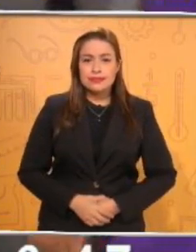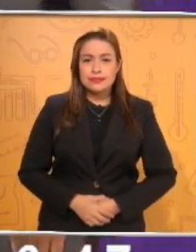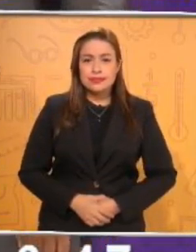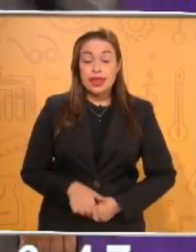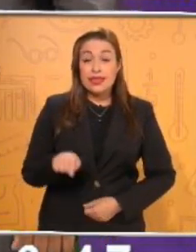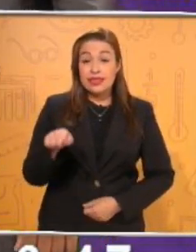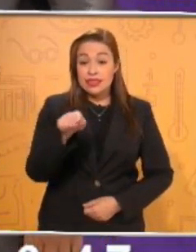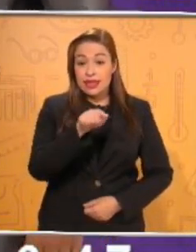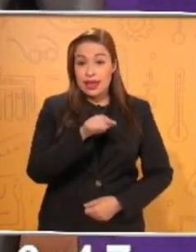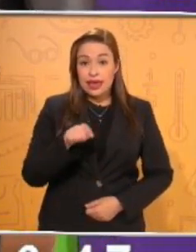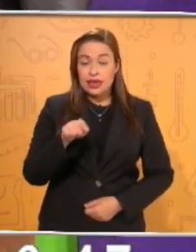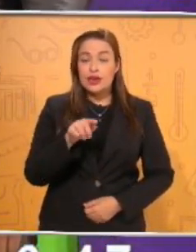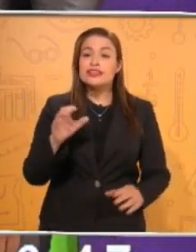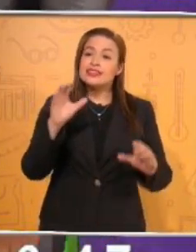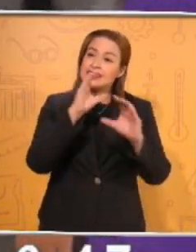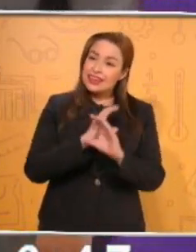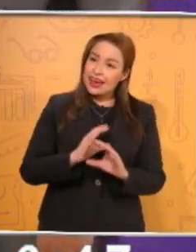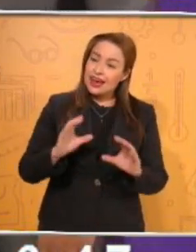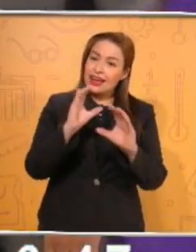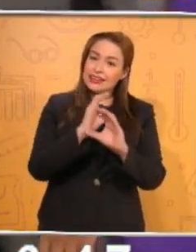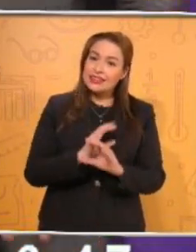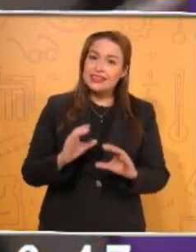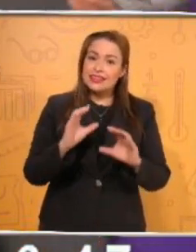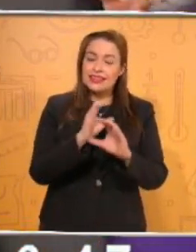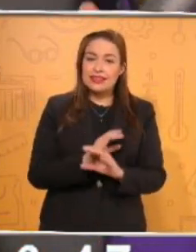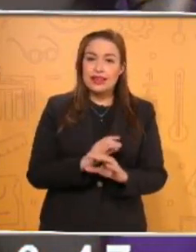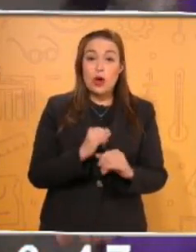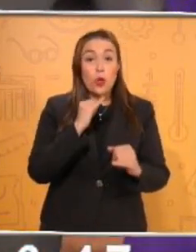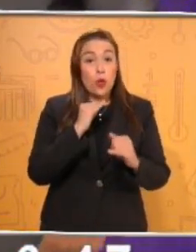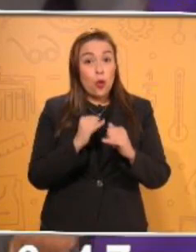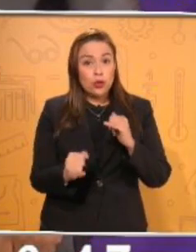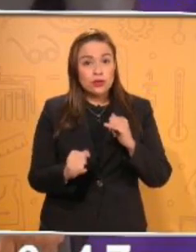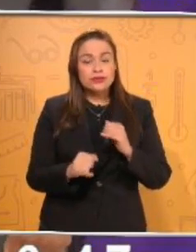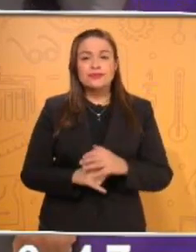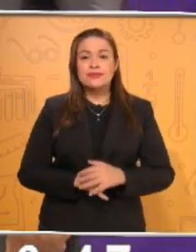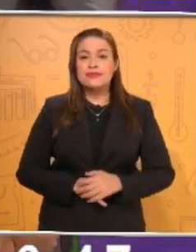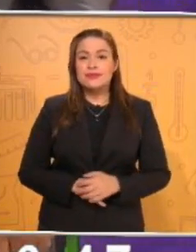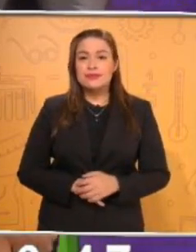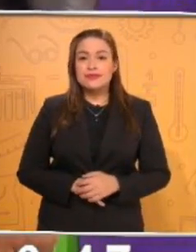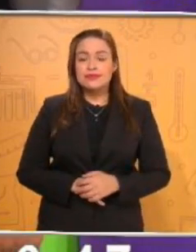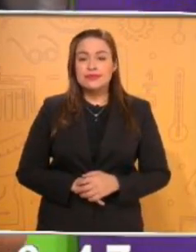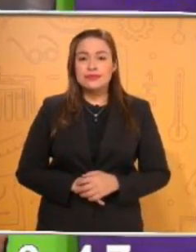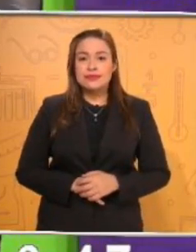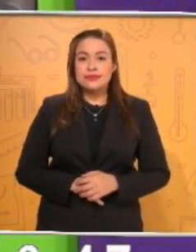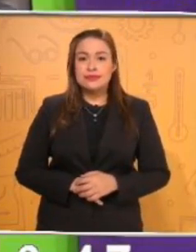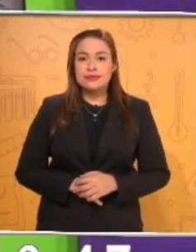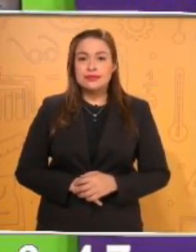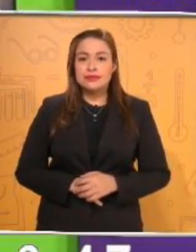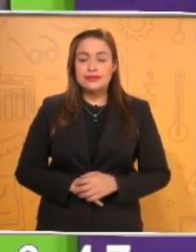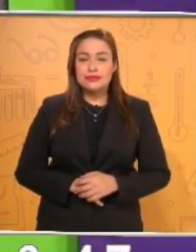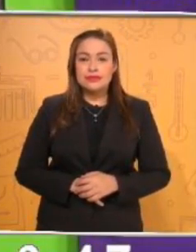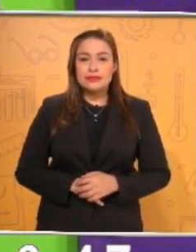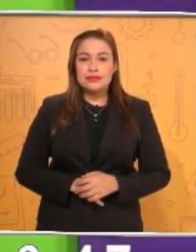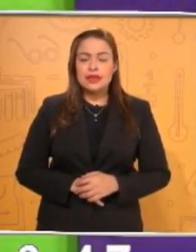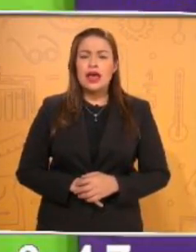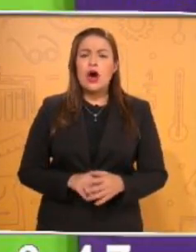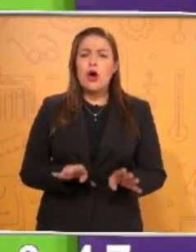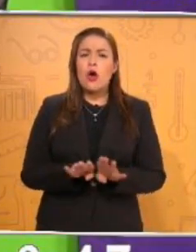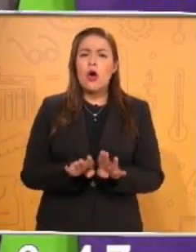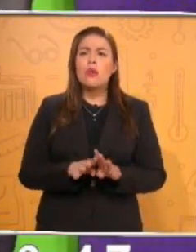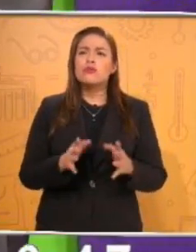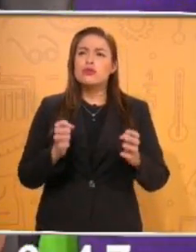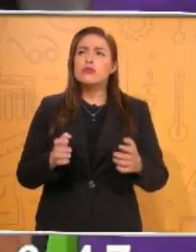They were singing. Last one. What was the weather like?